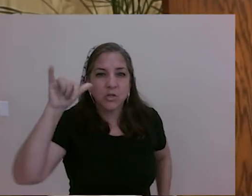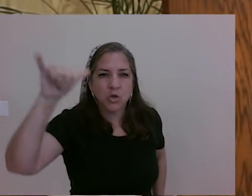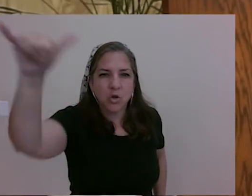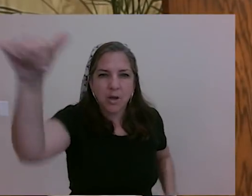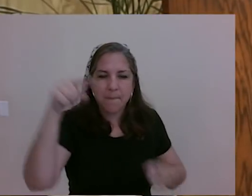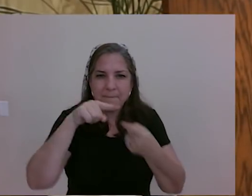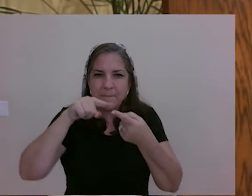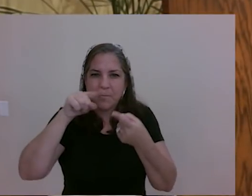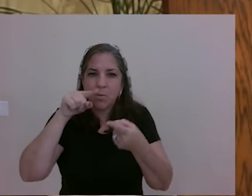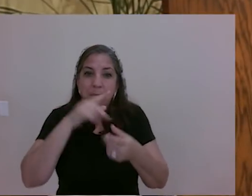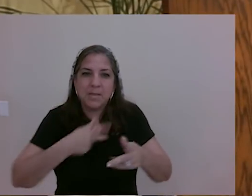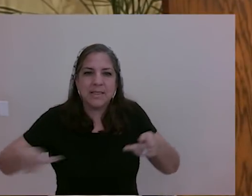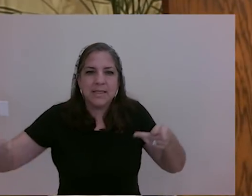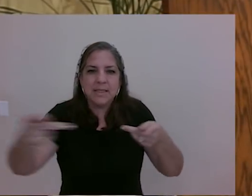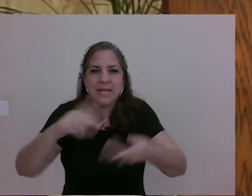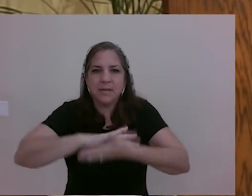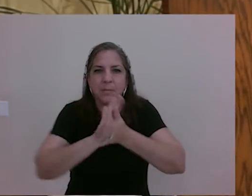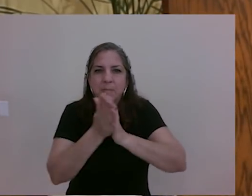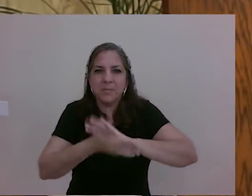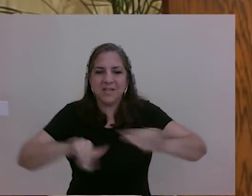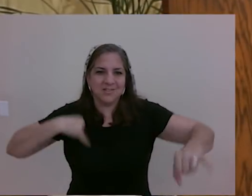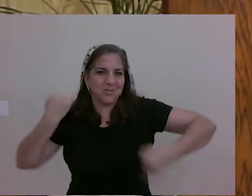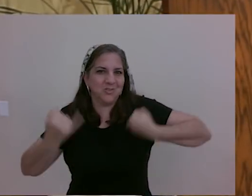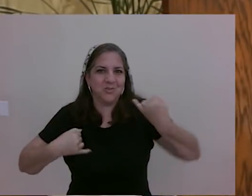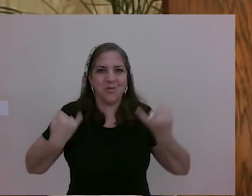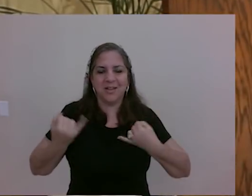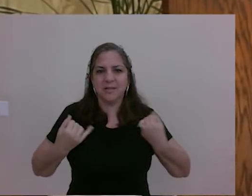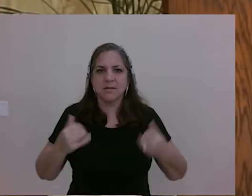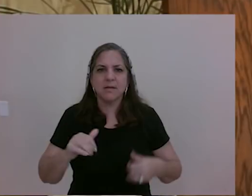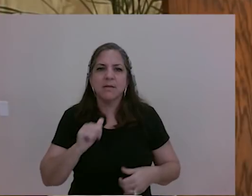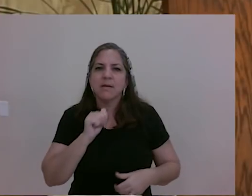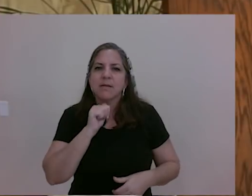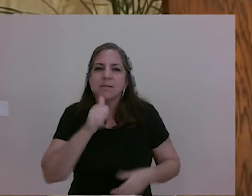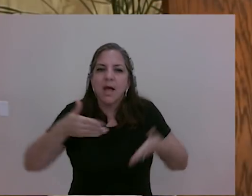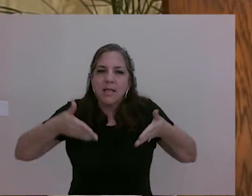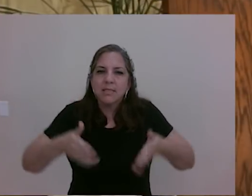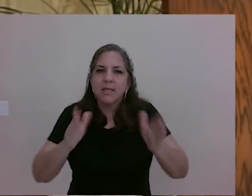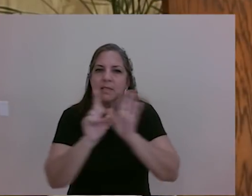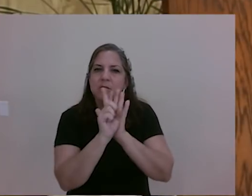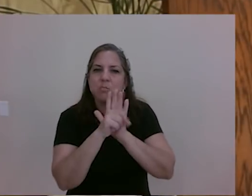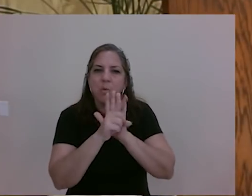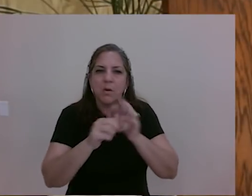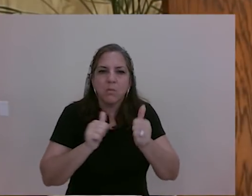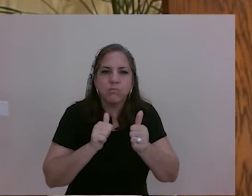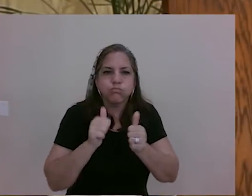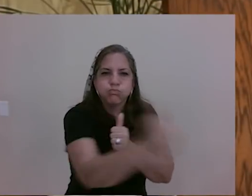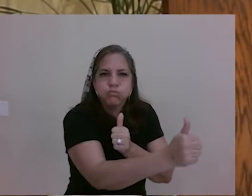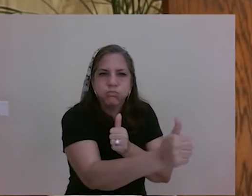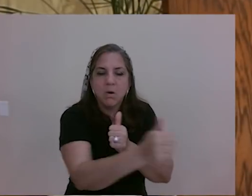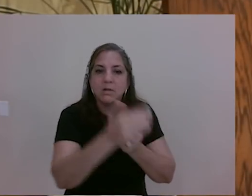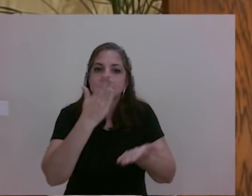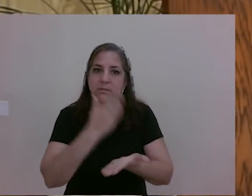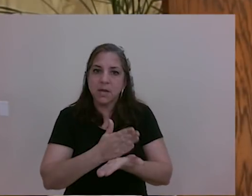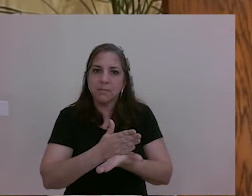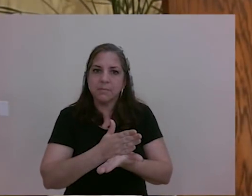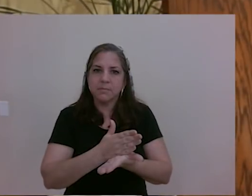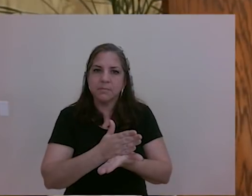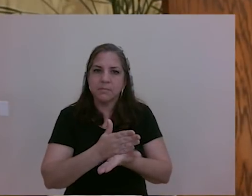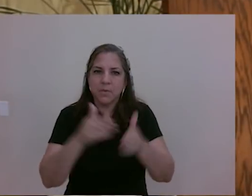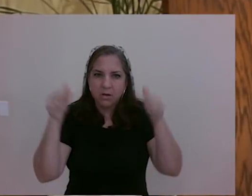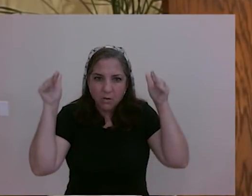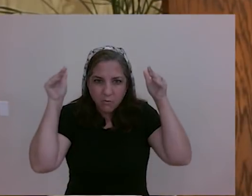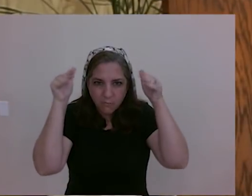peace and joy. And so let this moment pass, but really take a moment to stop and to focus